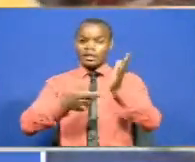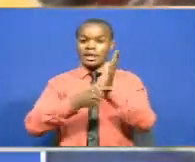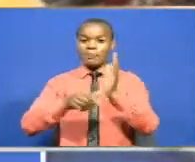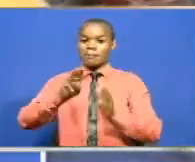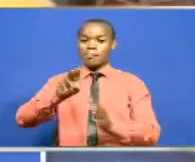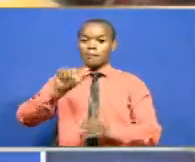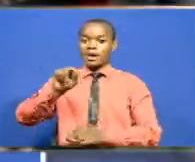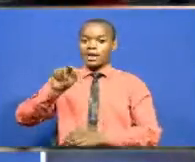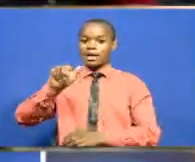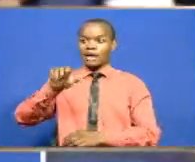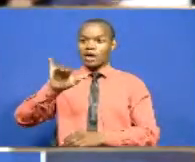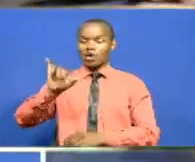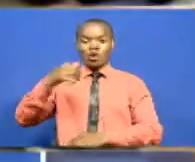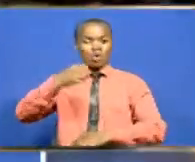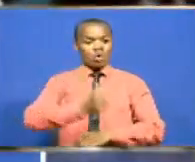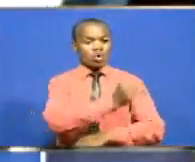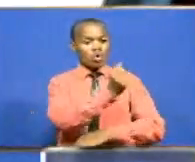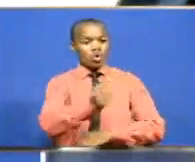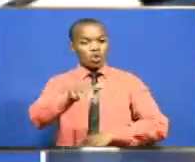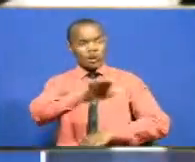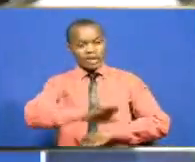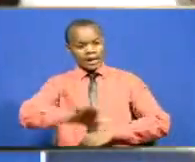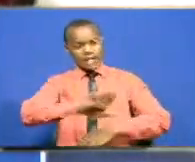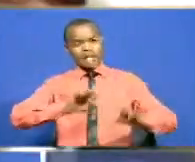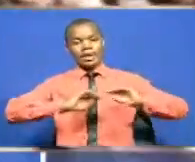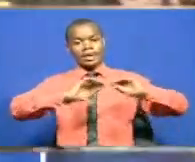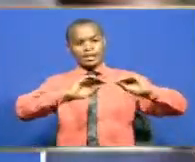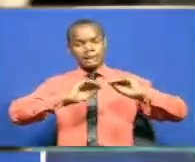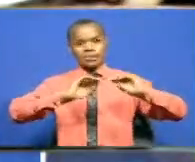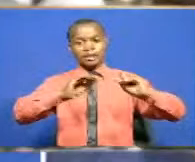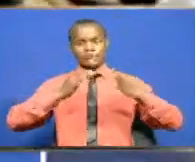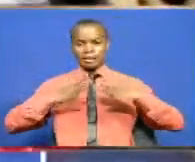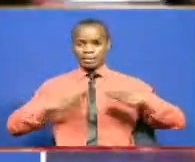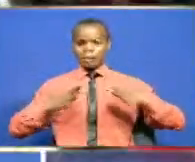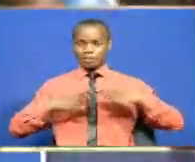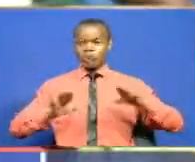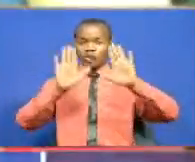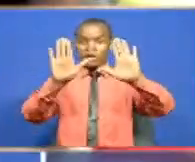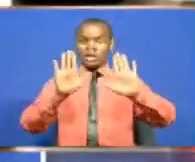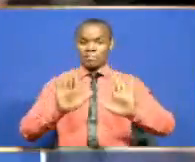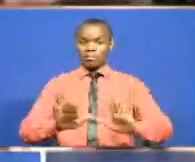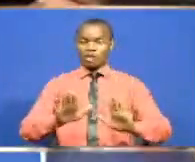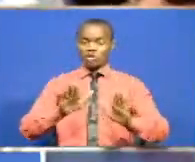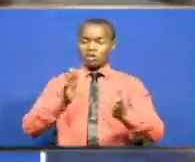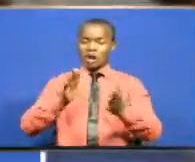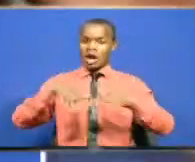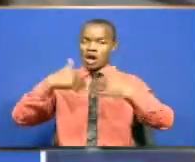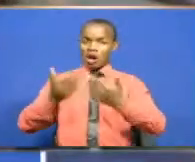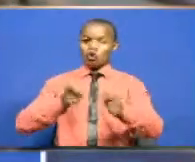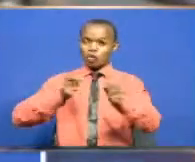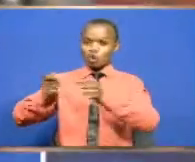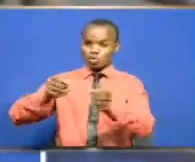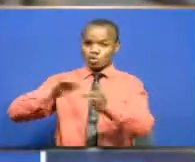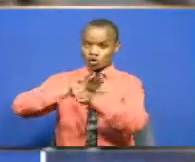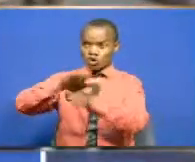around local markets sensitizing locals on the importance of taking prevention action against